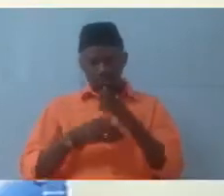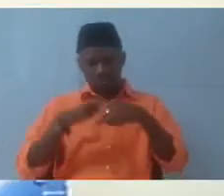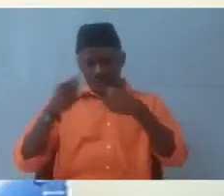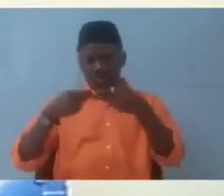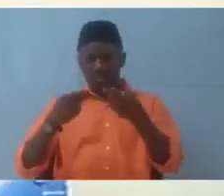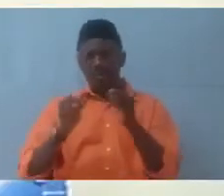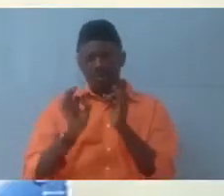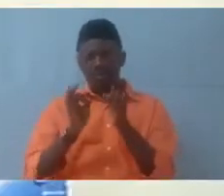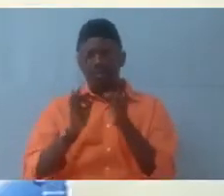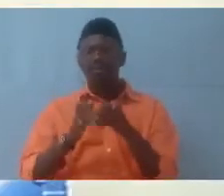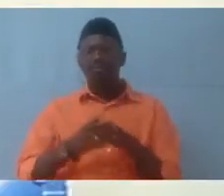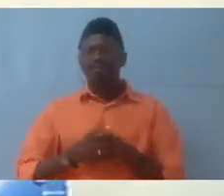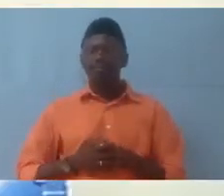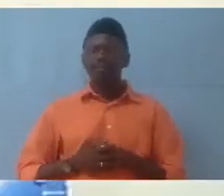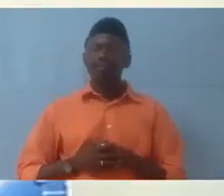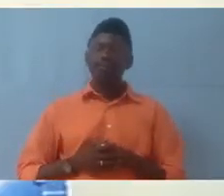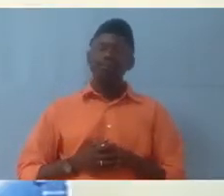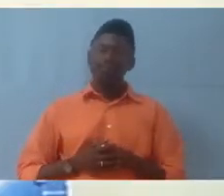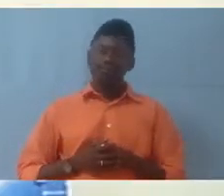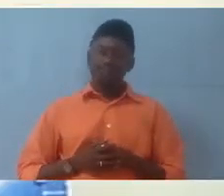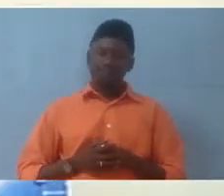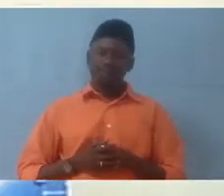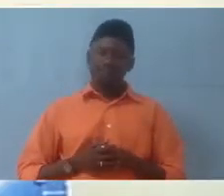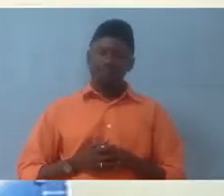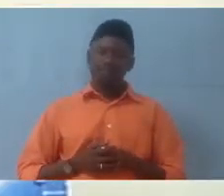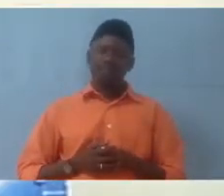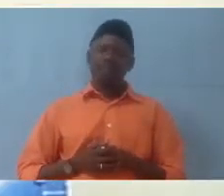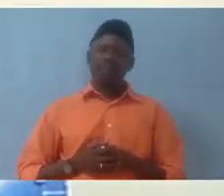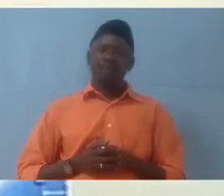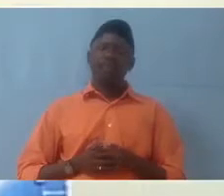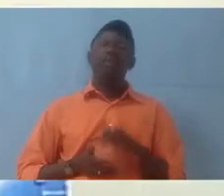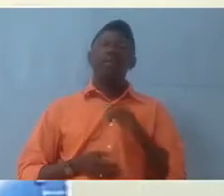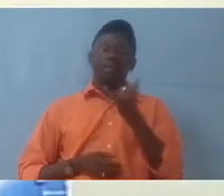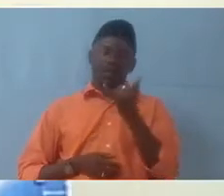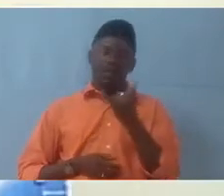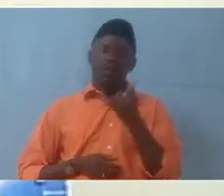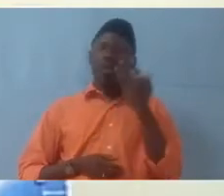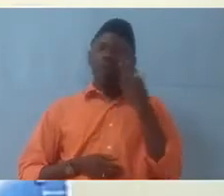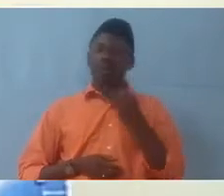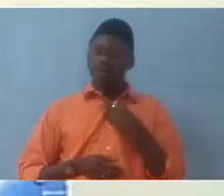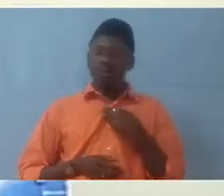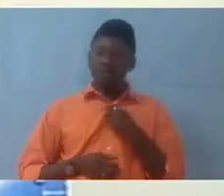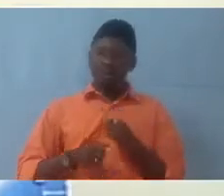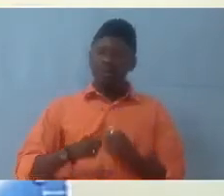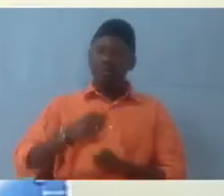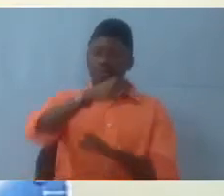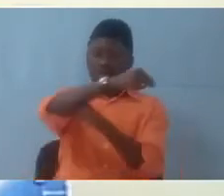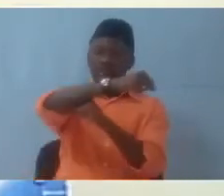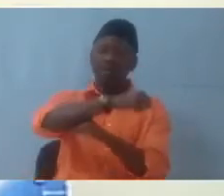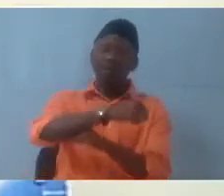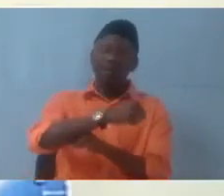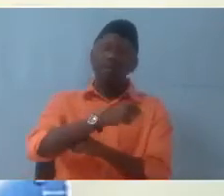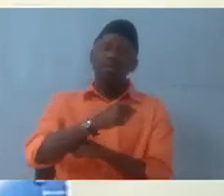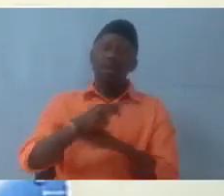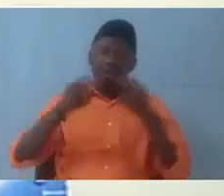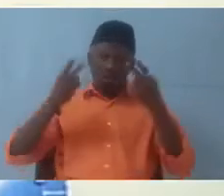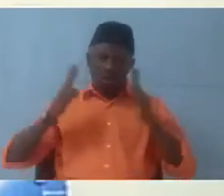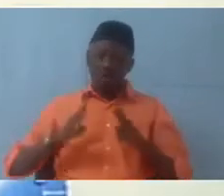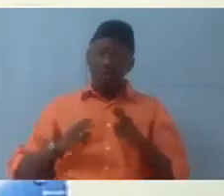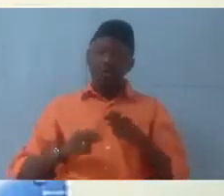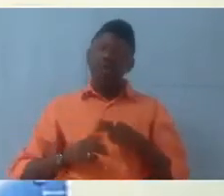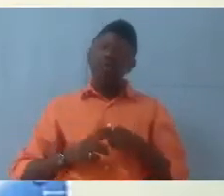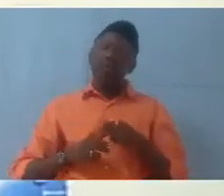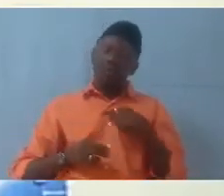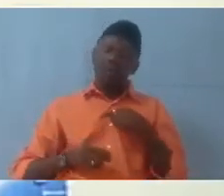égalé. Yes, so when the defense also open and close the case, ci jamono bi nga xamé ni ñom ñiñ tuumal ñom